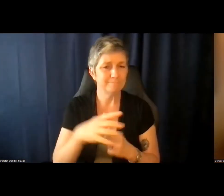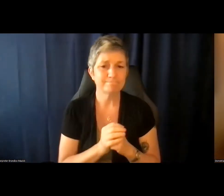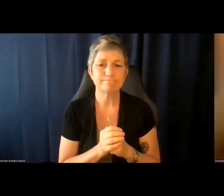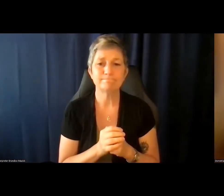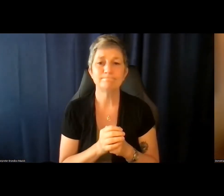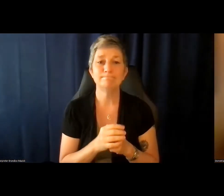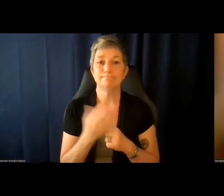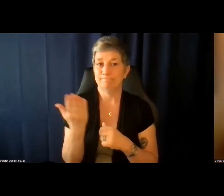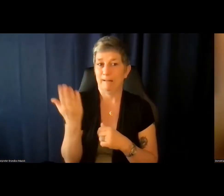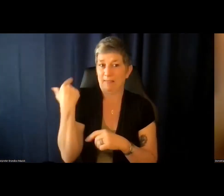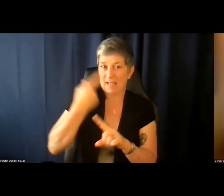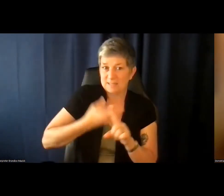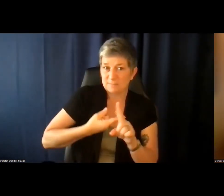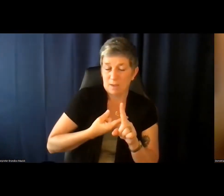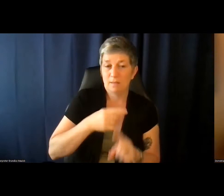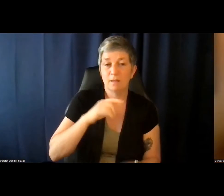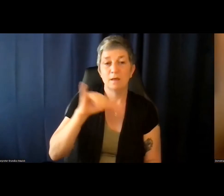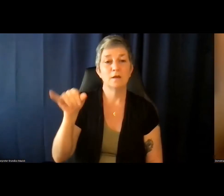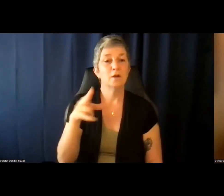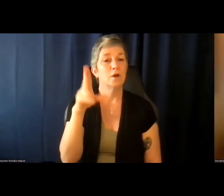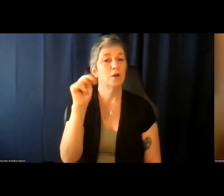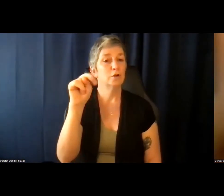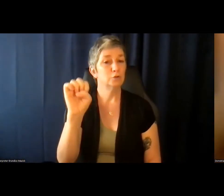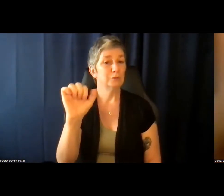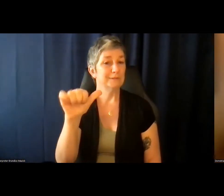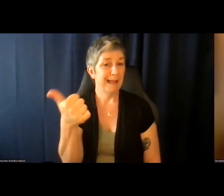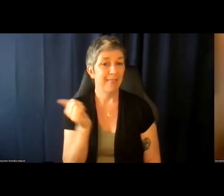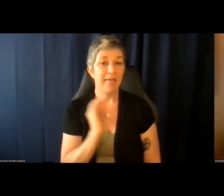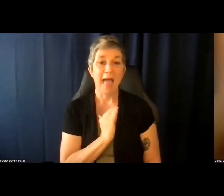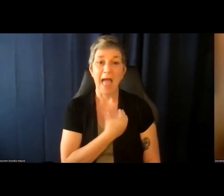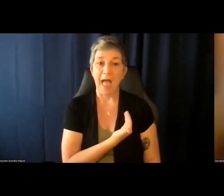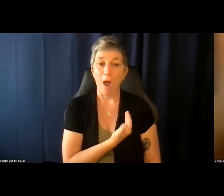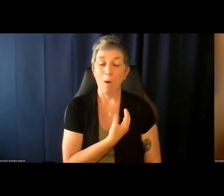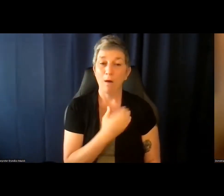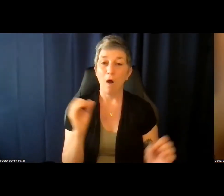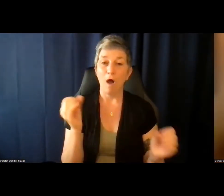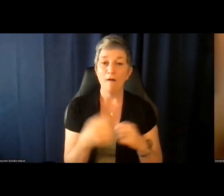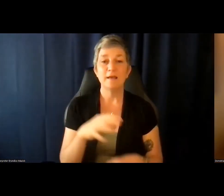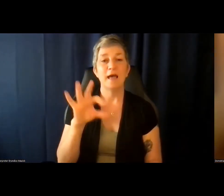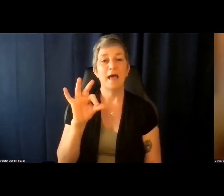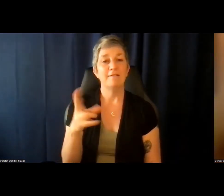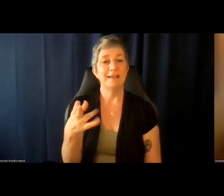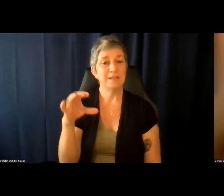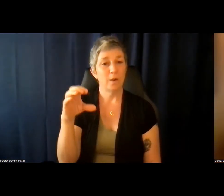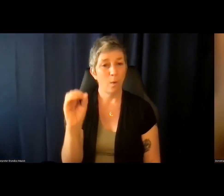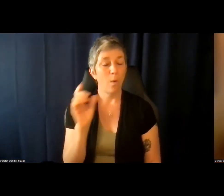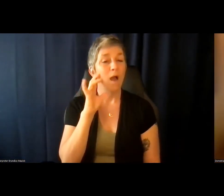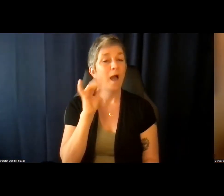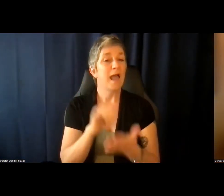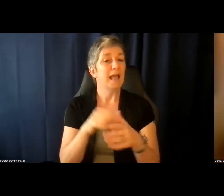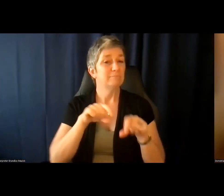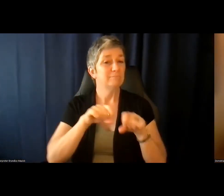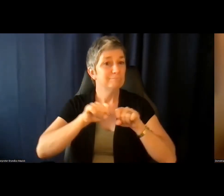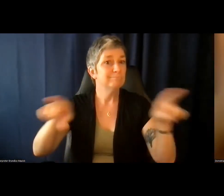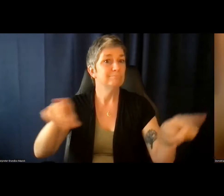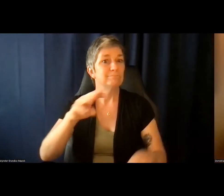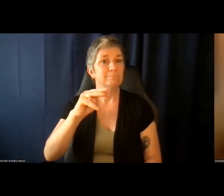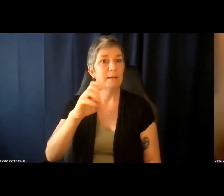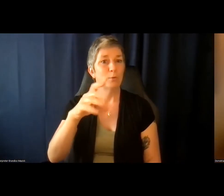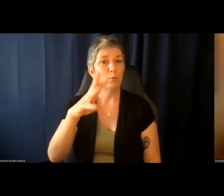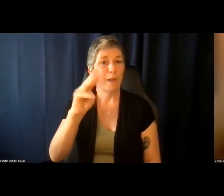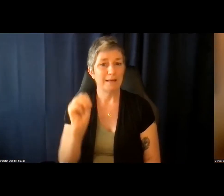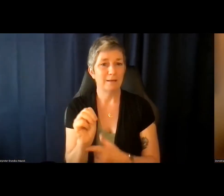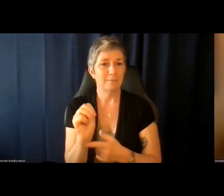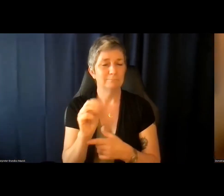month, on June 10th, our office, FHEO, issued a memorandum highlighting our Office